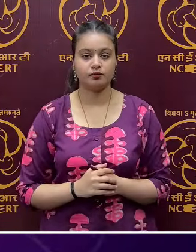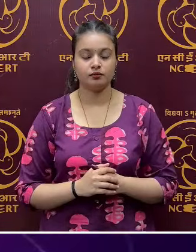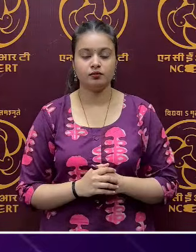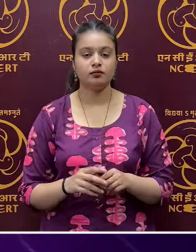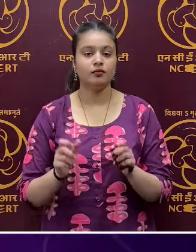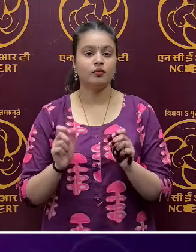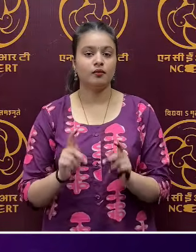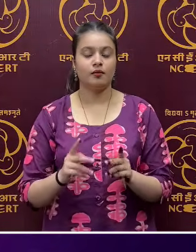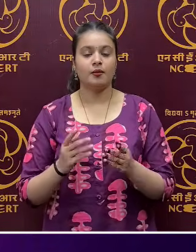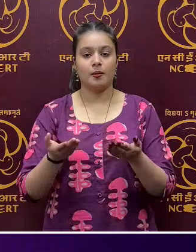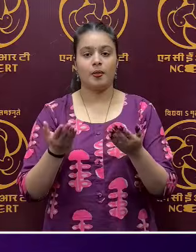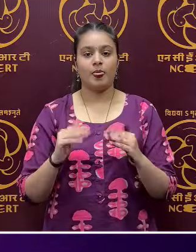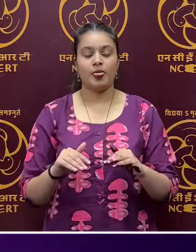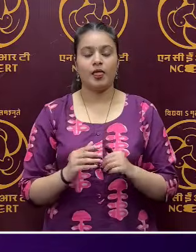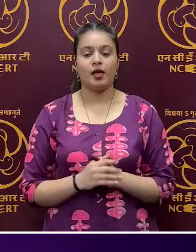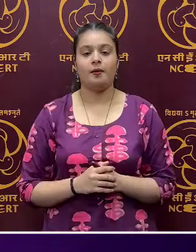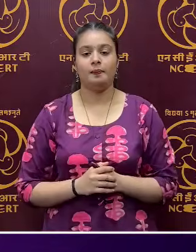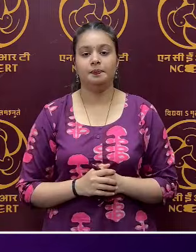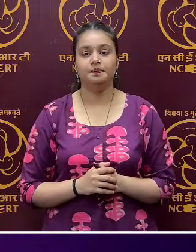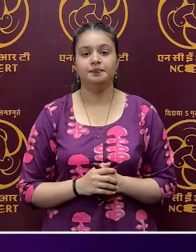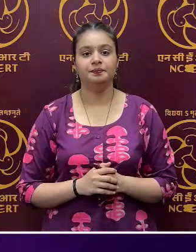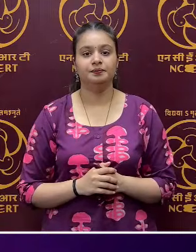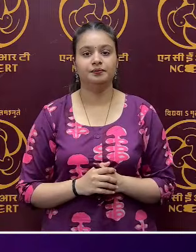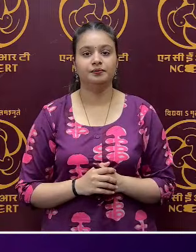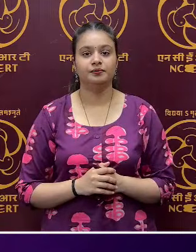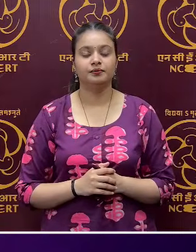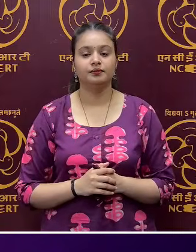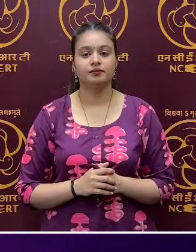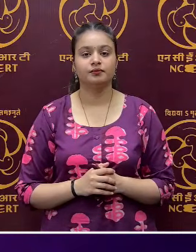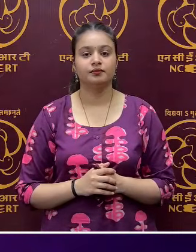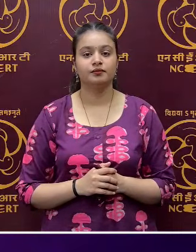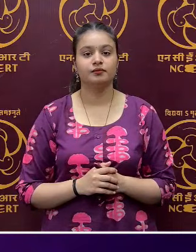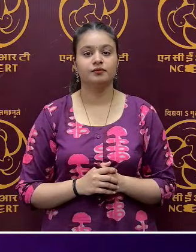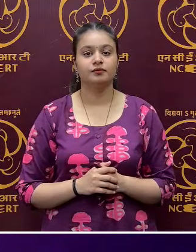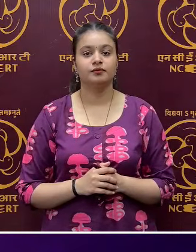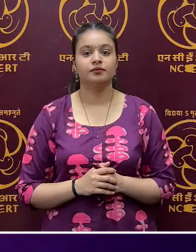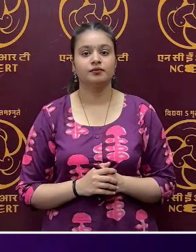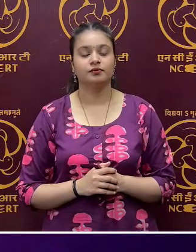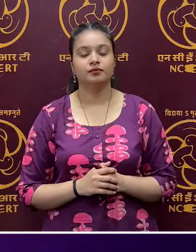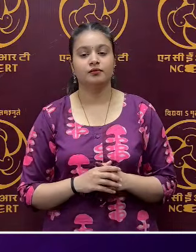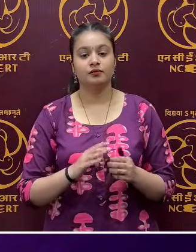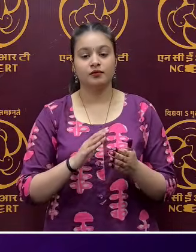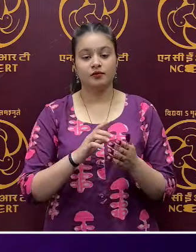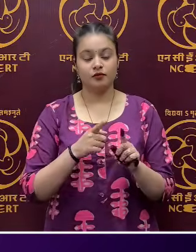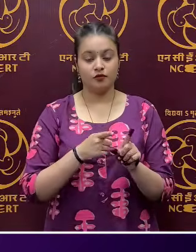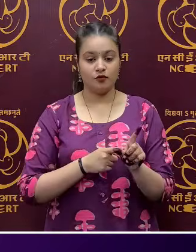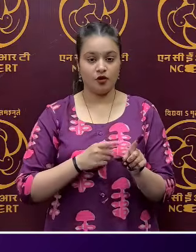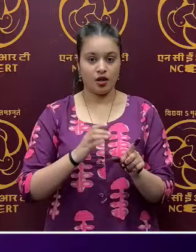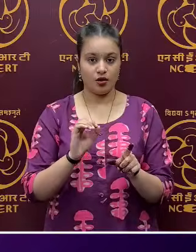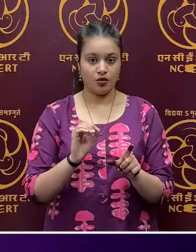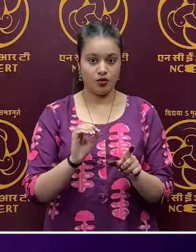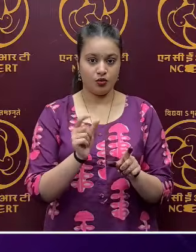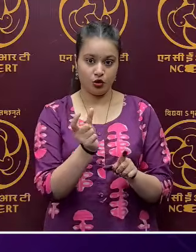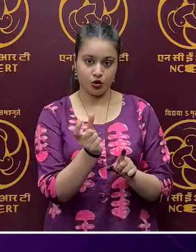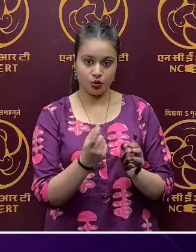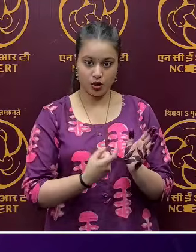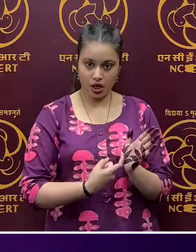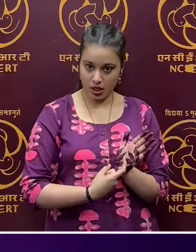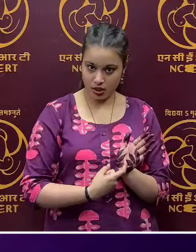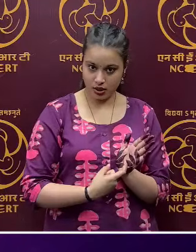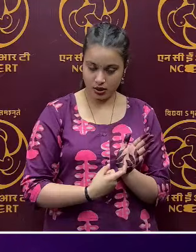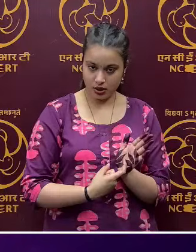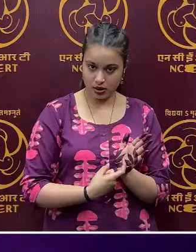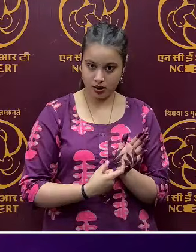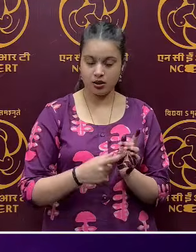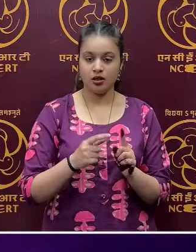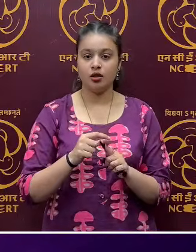Okay. Then we have your and your. Okay. So your is a